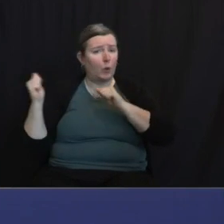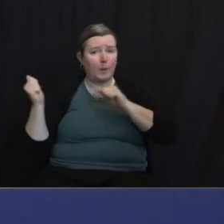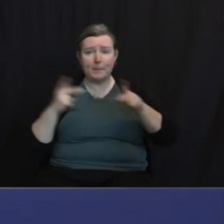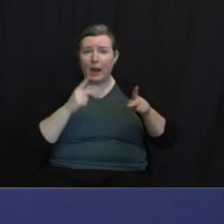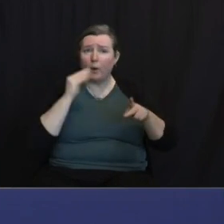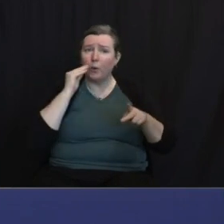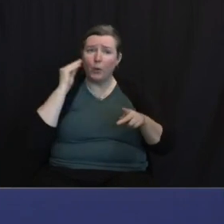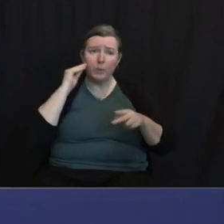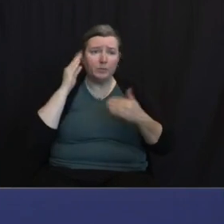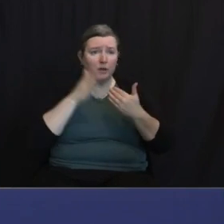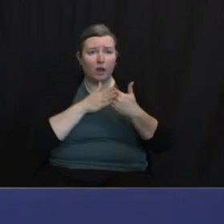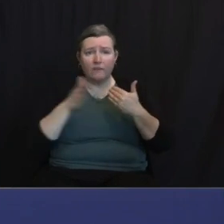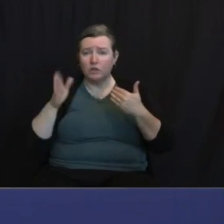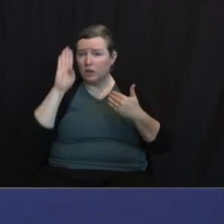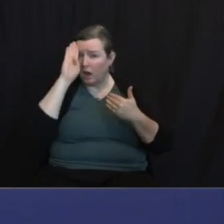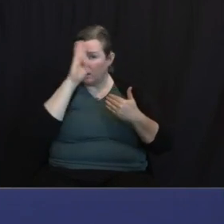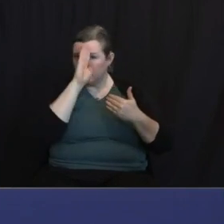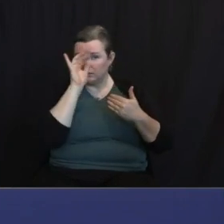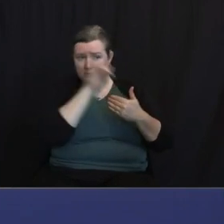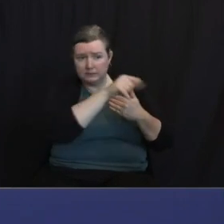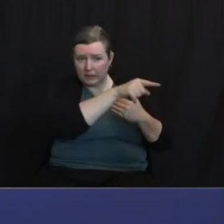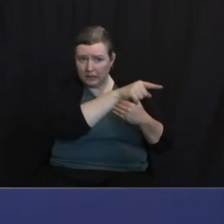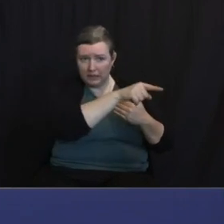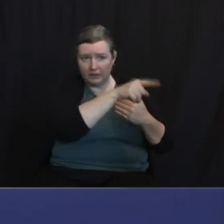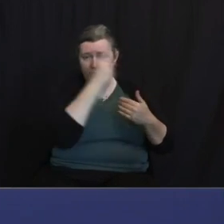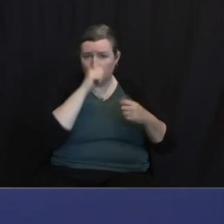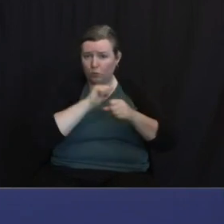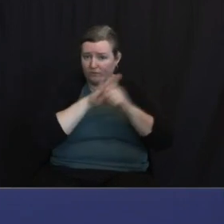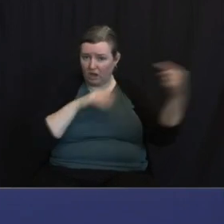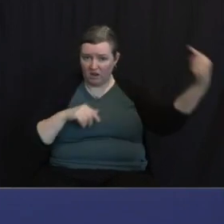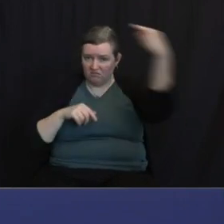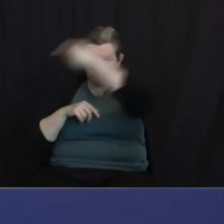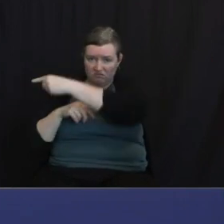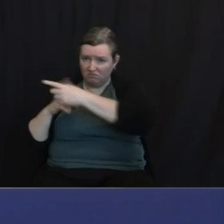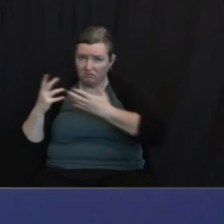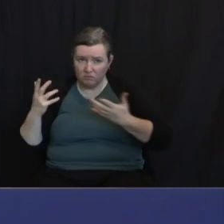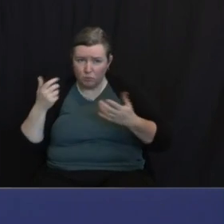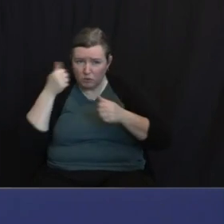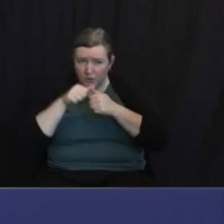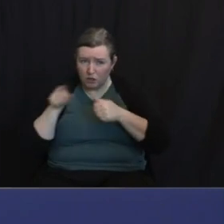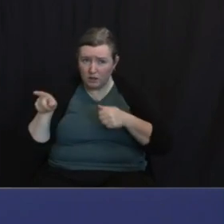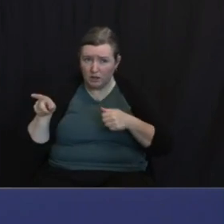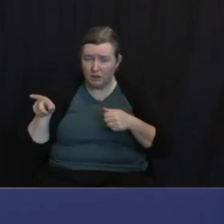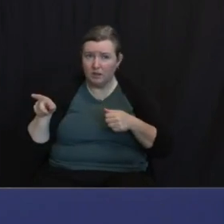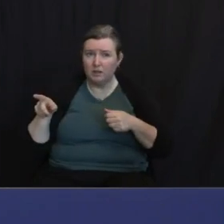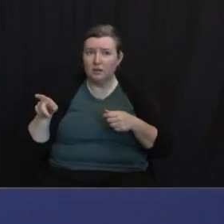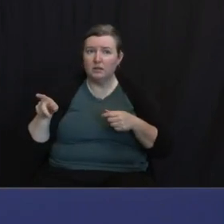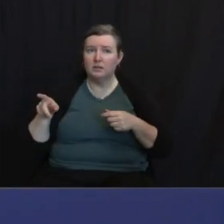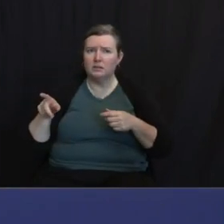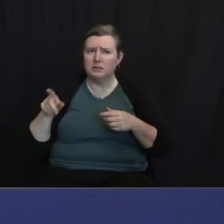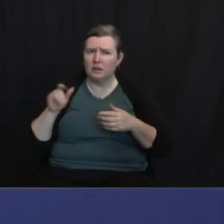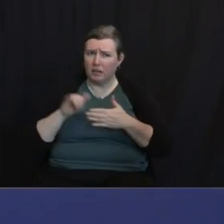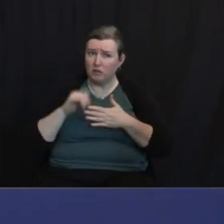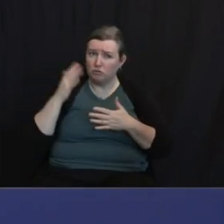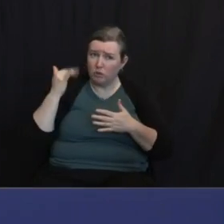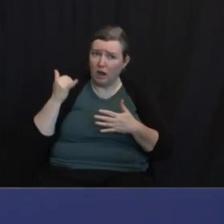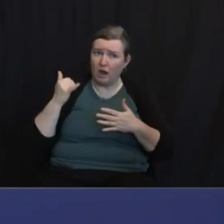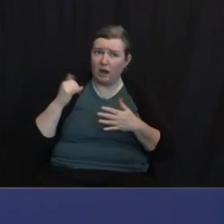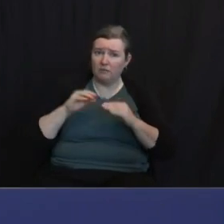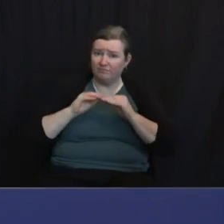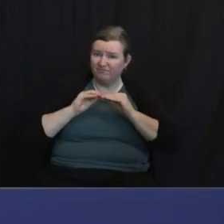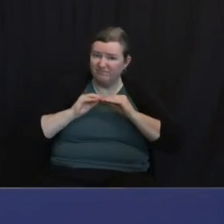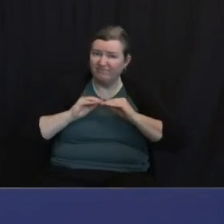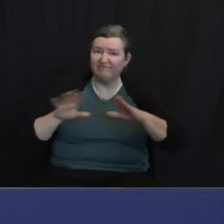for COVID-19 treatment? And do you believe that directive was in any way a factor of the spread of COVID in nursing homes? For the